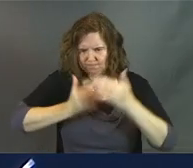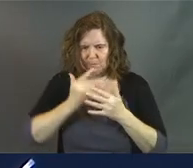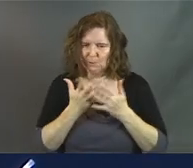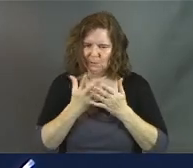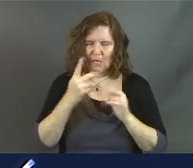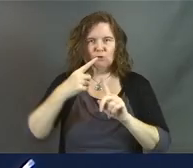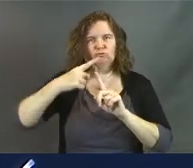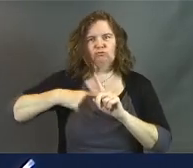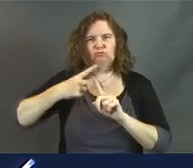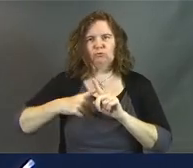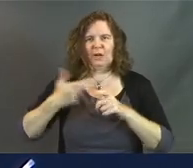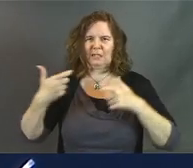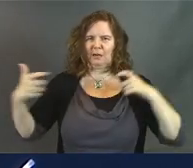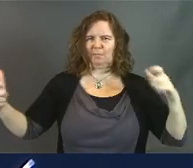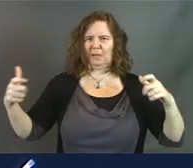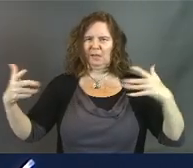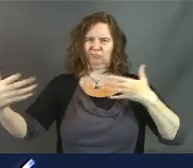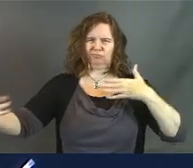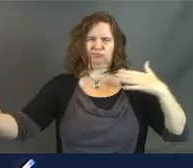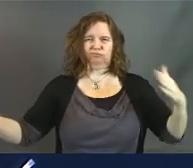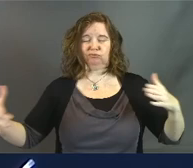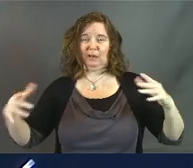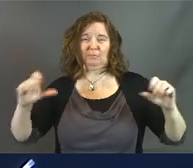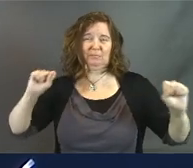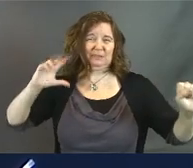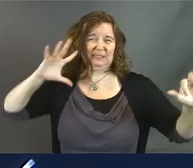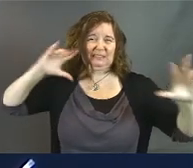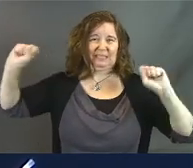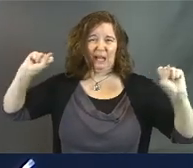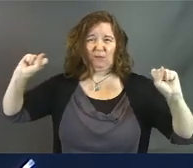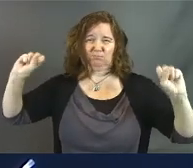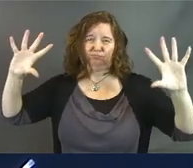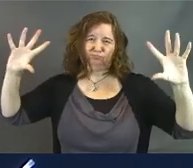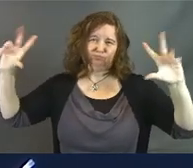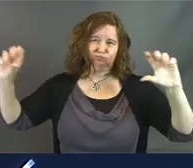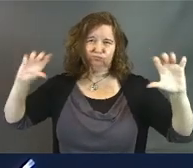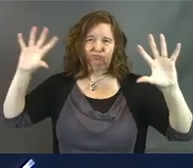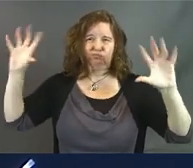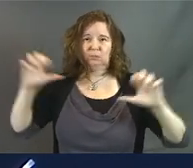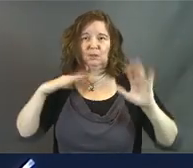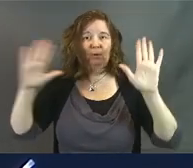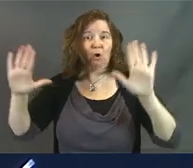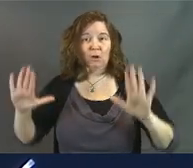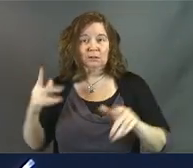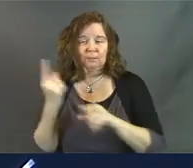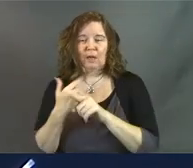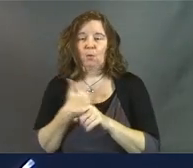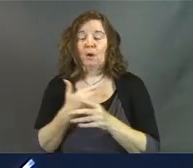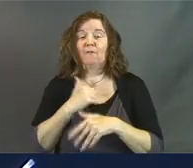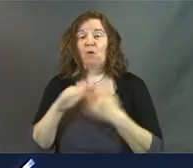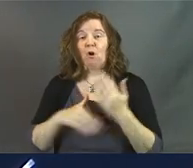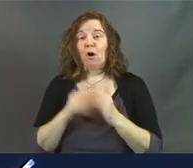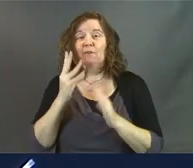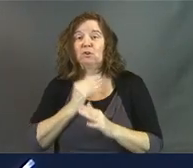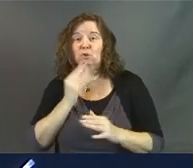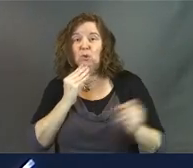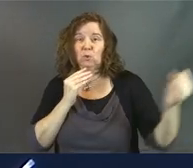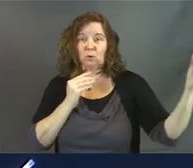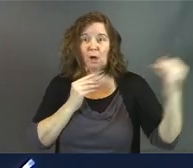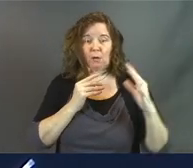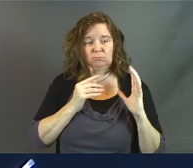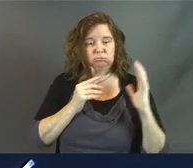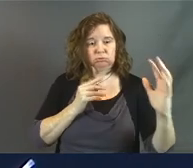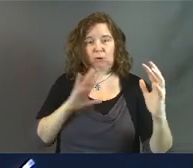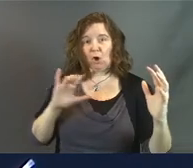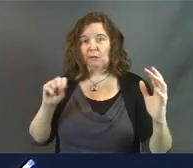So let's rent an arena. I'm going to get a monster sound system, right? It's going to be awesome. And we're going to have all the Jews come on one